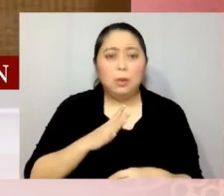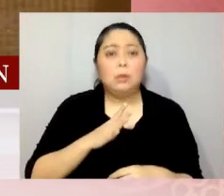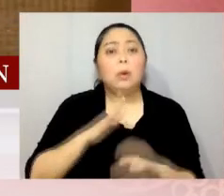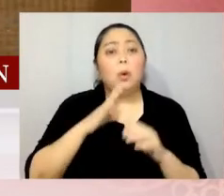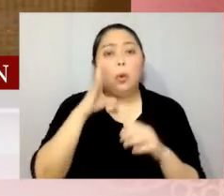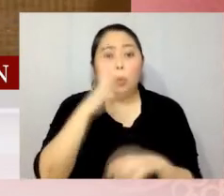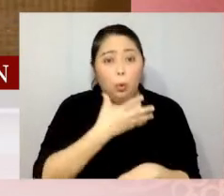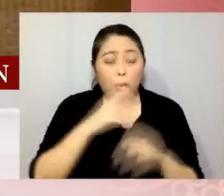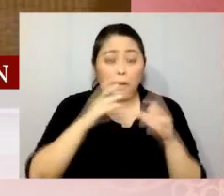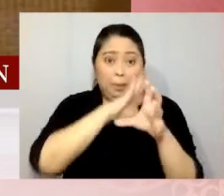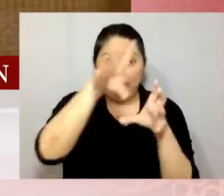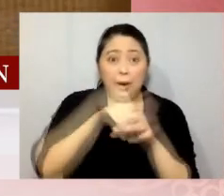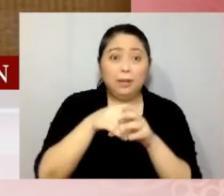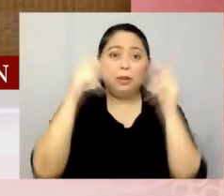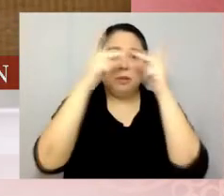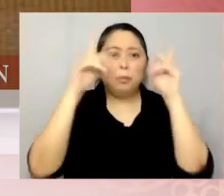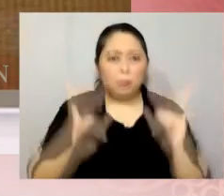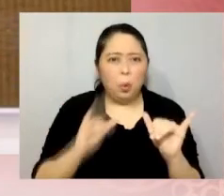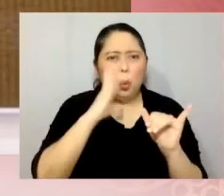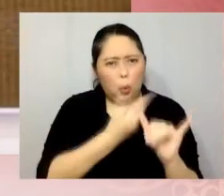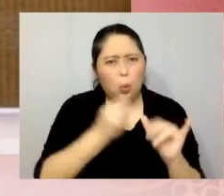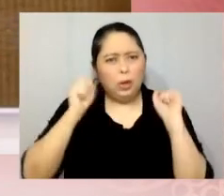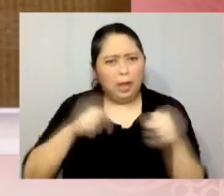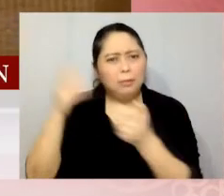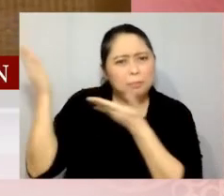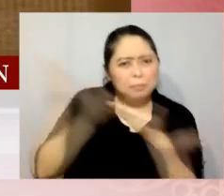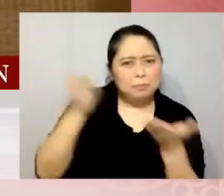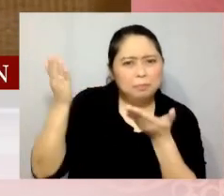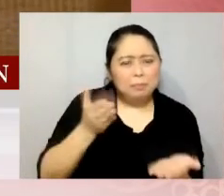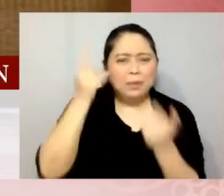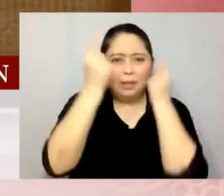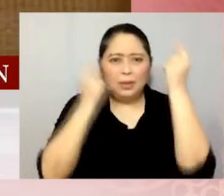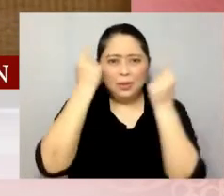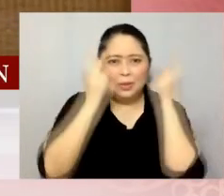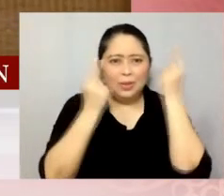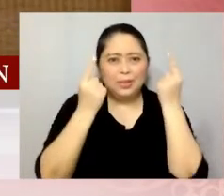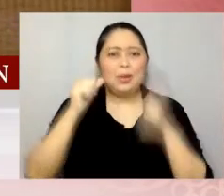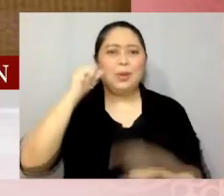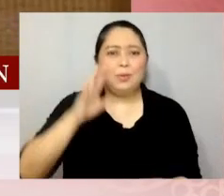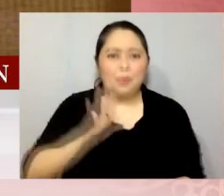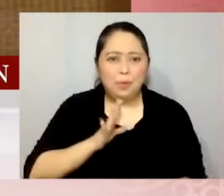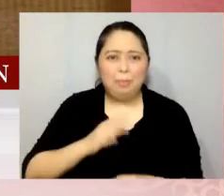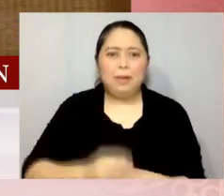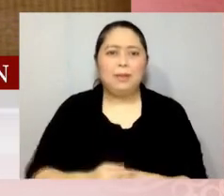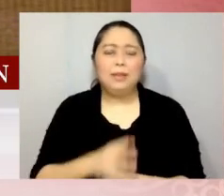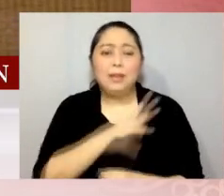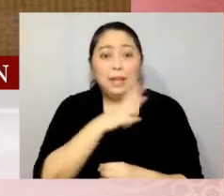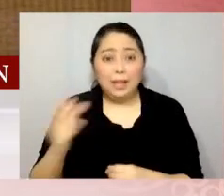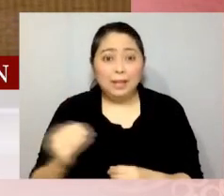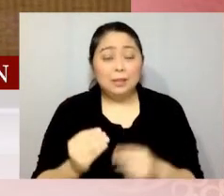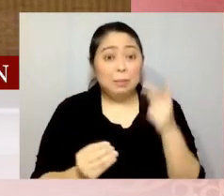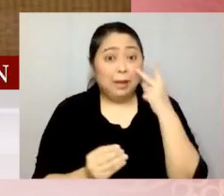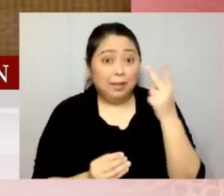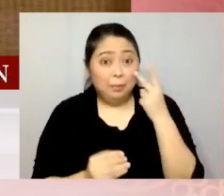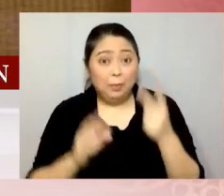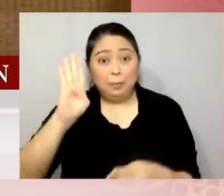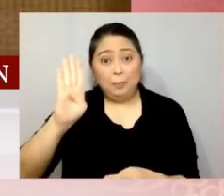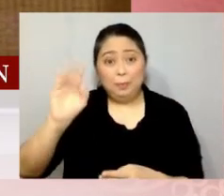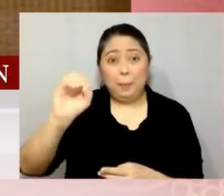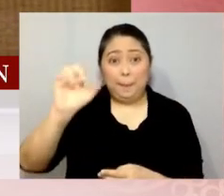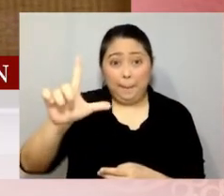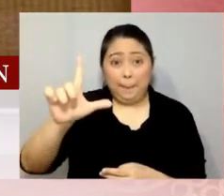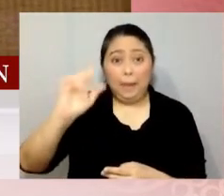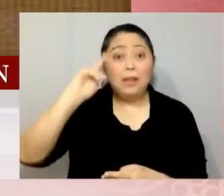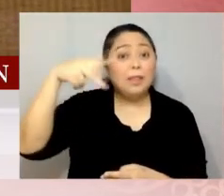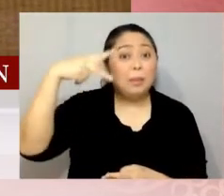bring in the agenda of women. And hopefully, as provided in the Bangsamoro Organic Law,